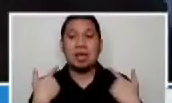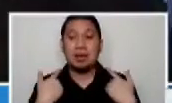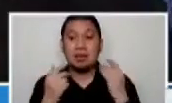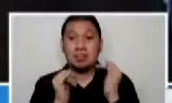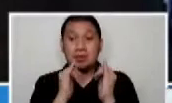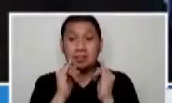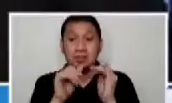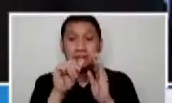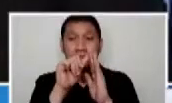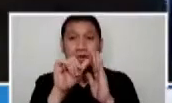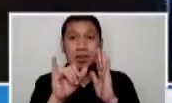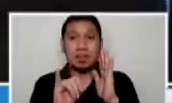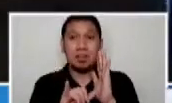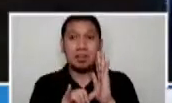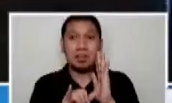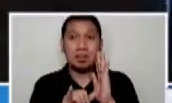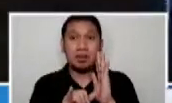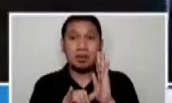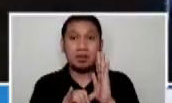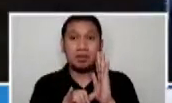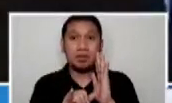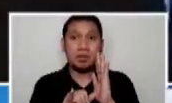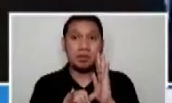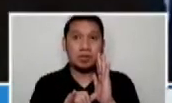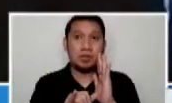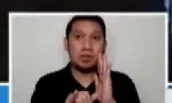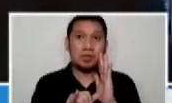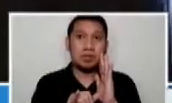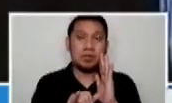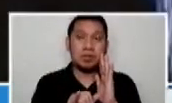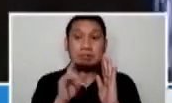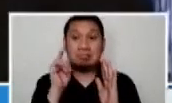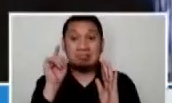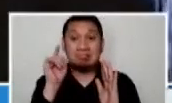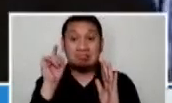po ang pagdiriwang ng Eid al-Fitr ng mga Muslim communities sa bansa?